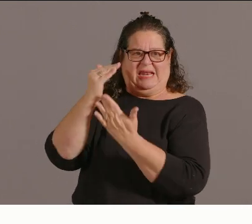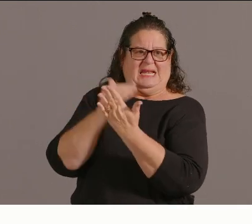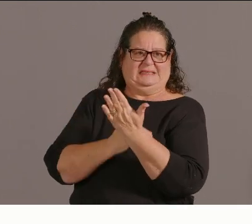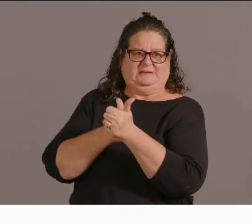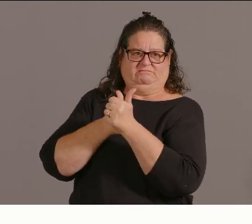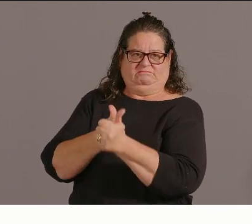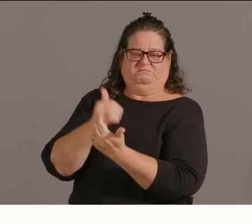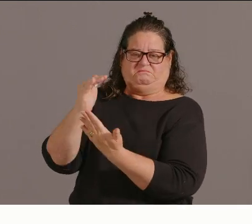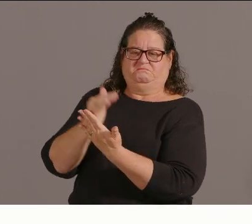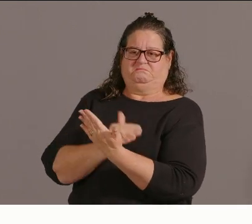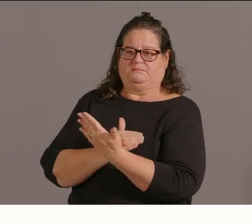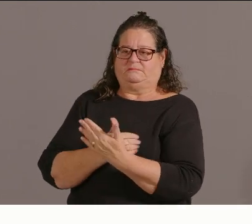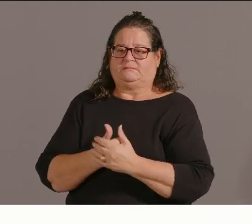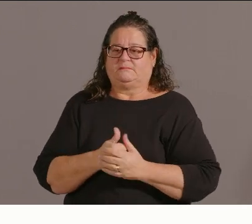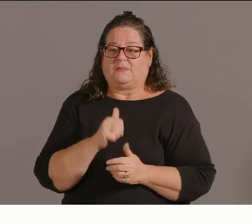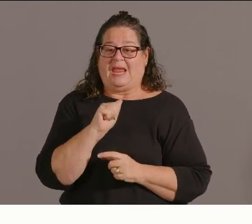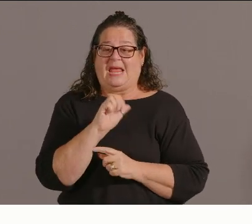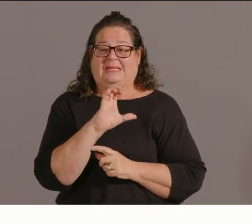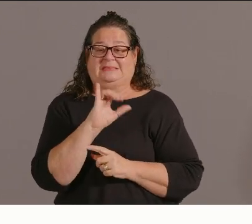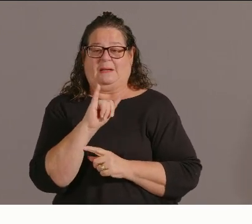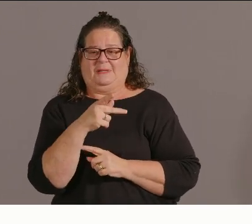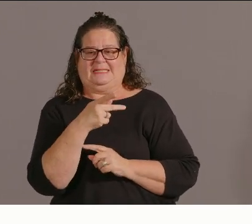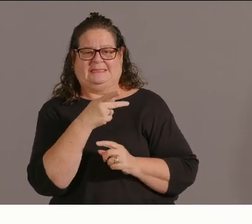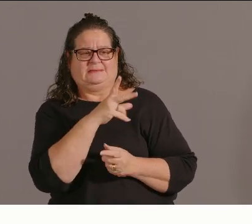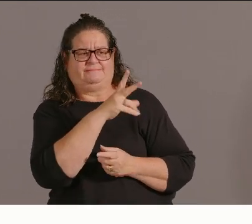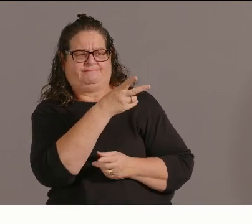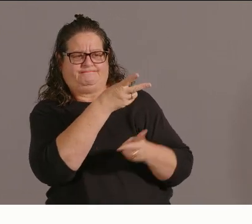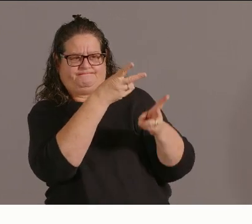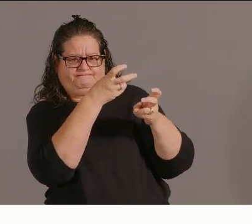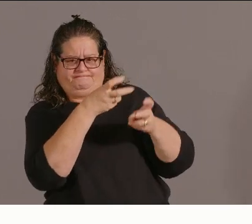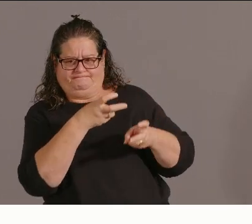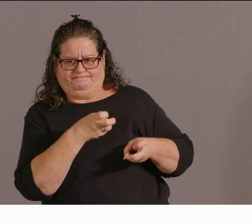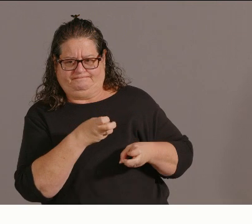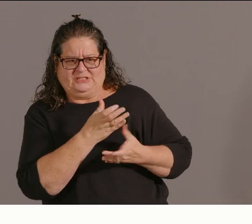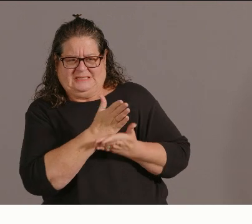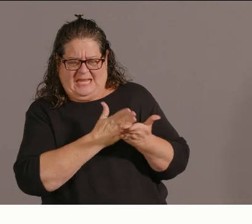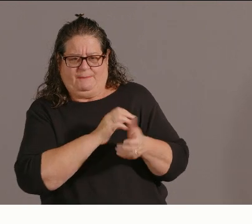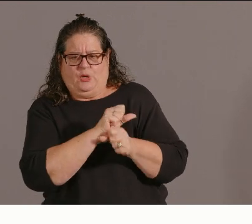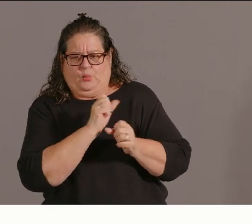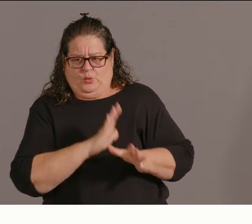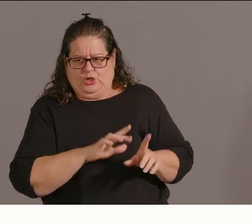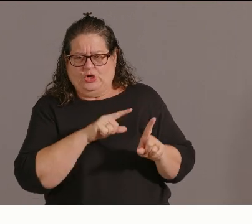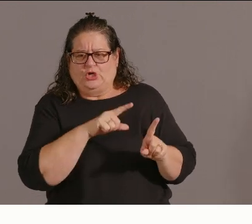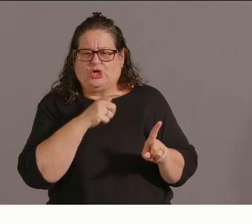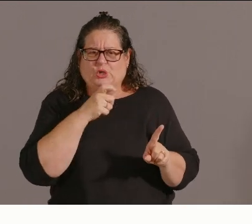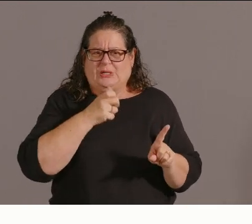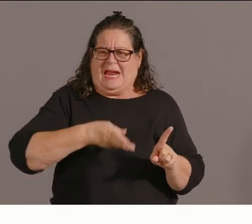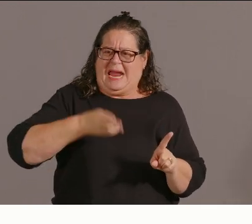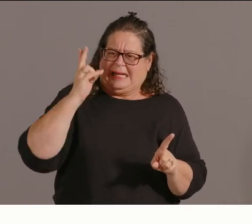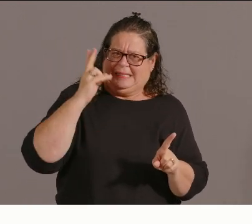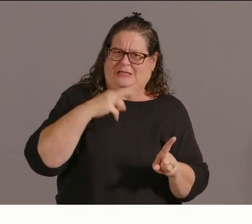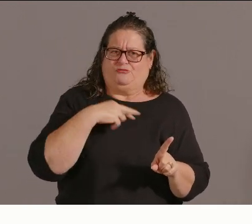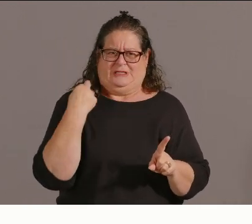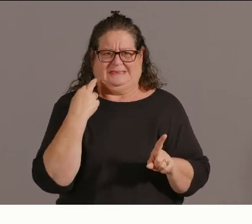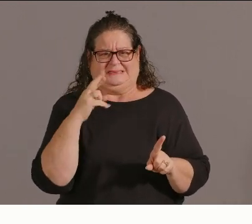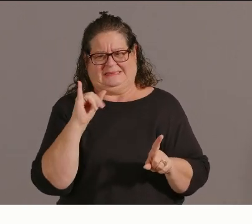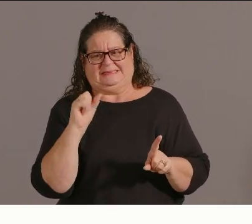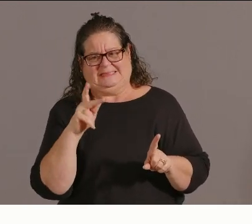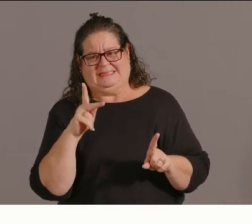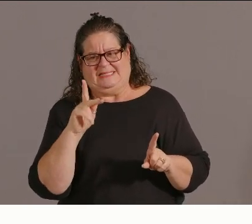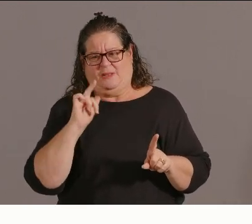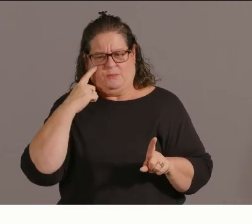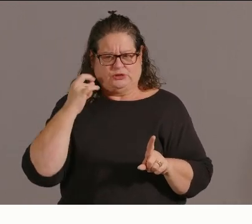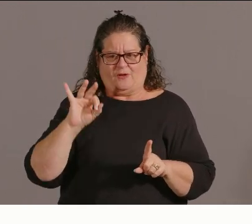essential workers that are at highest risk for work-related exposure because their duties have to be performed on site and